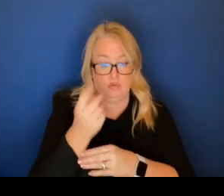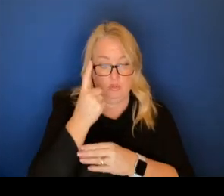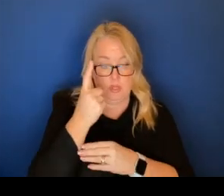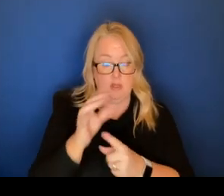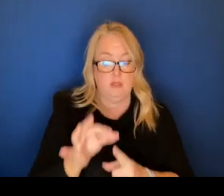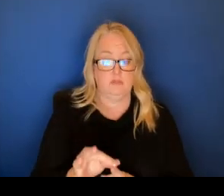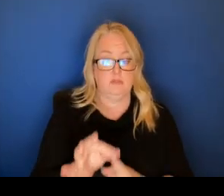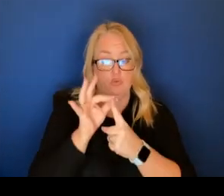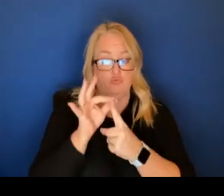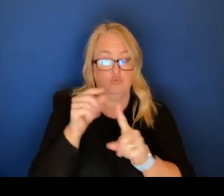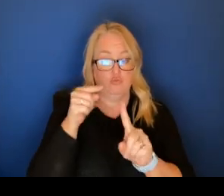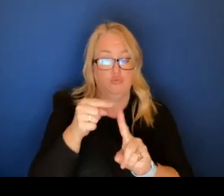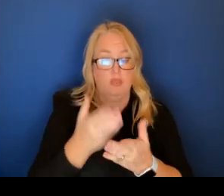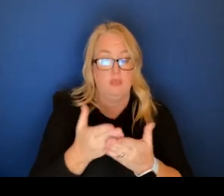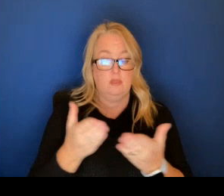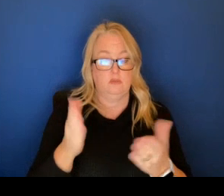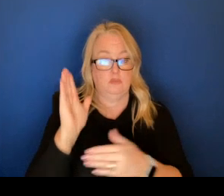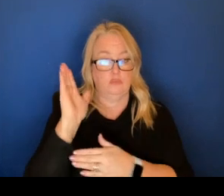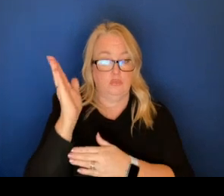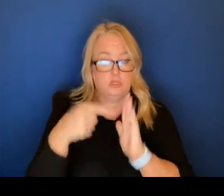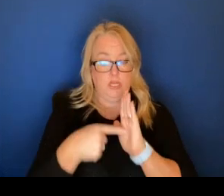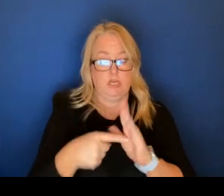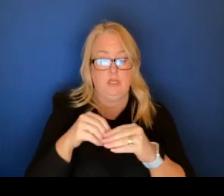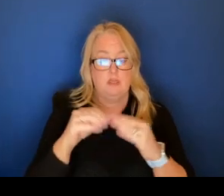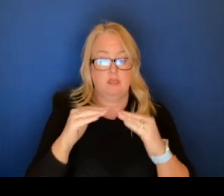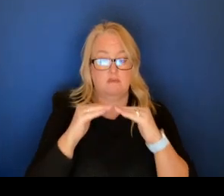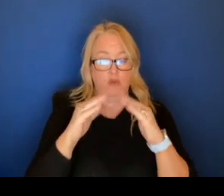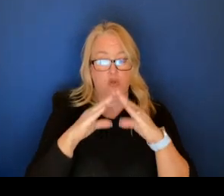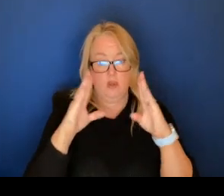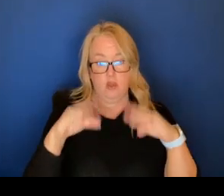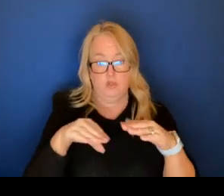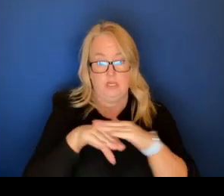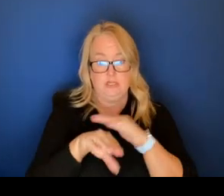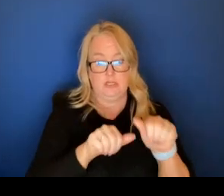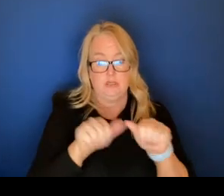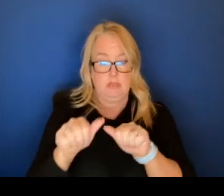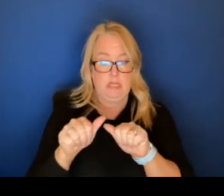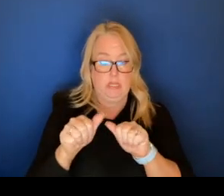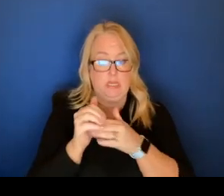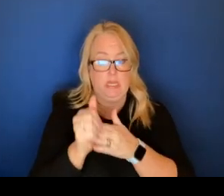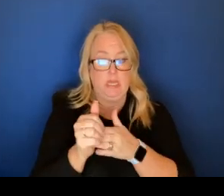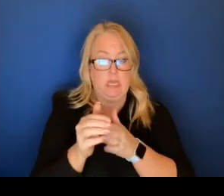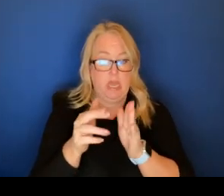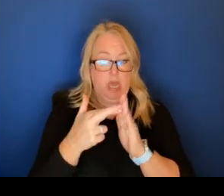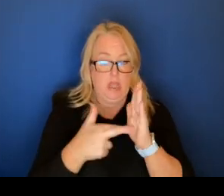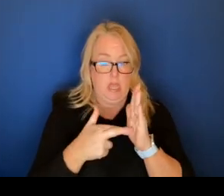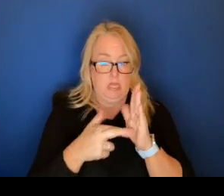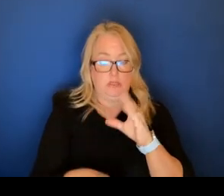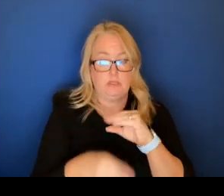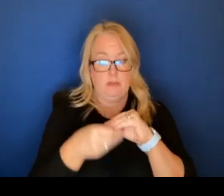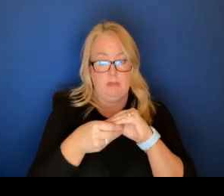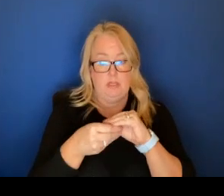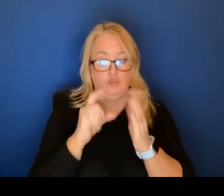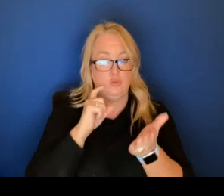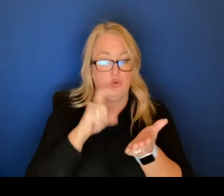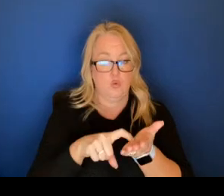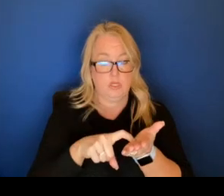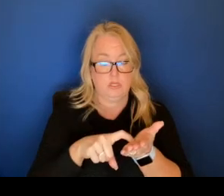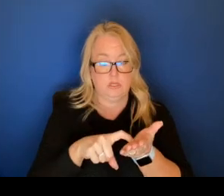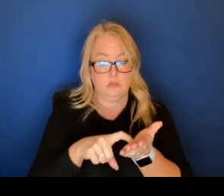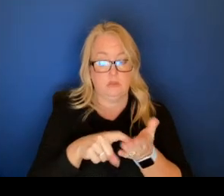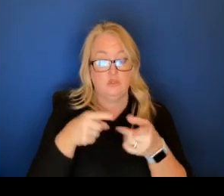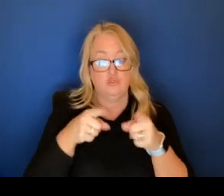special topics presented in the Fair Housing Accessibility Guidelines Supplemental Notice.